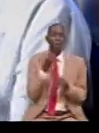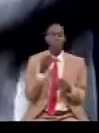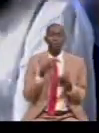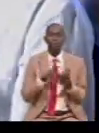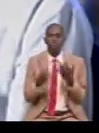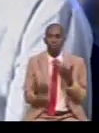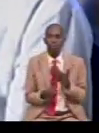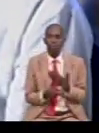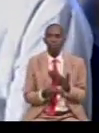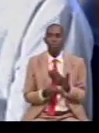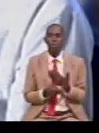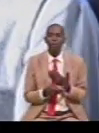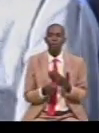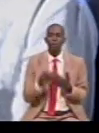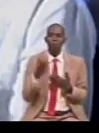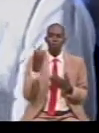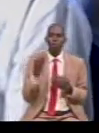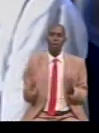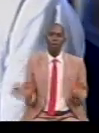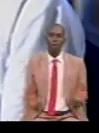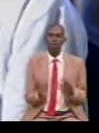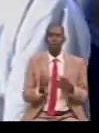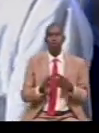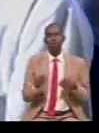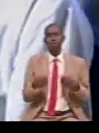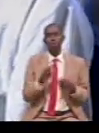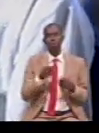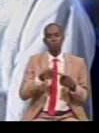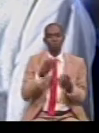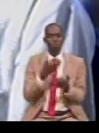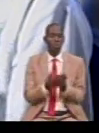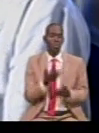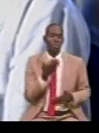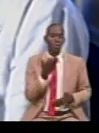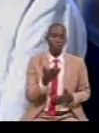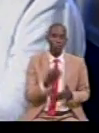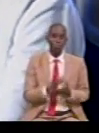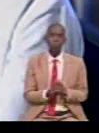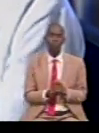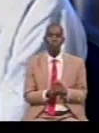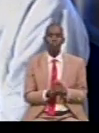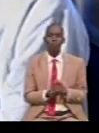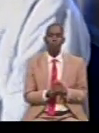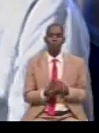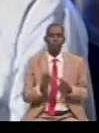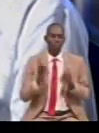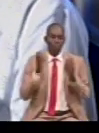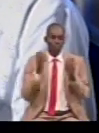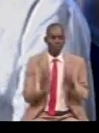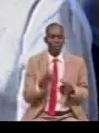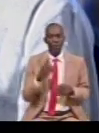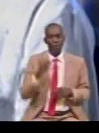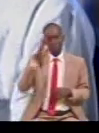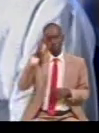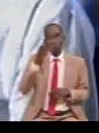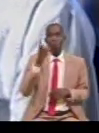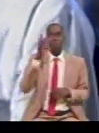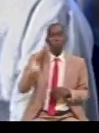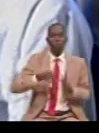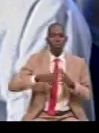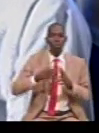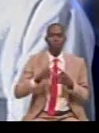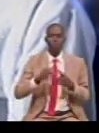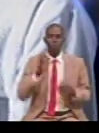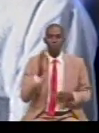going, but I was advised to go. When I got there, immediately the man of God mounted the pulpit and started preaching. When I had the topic,